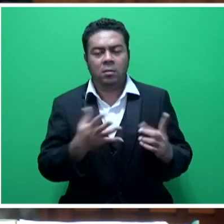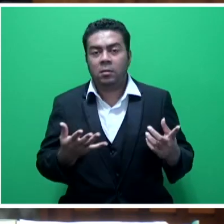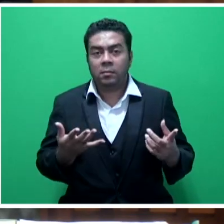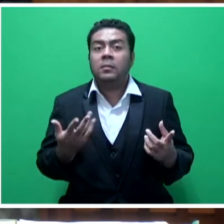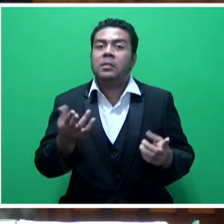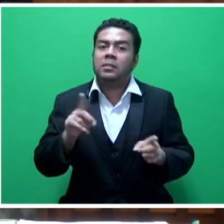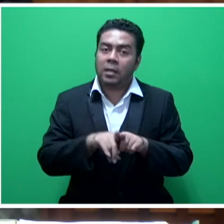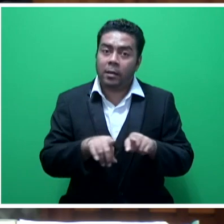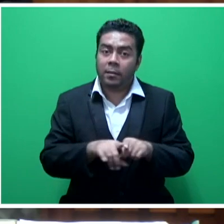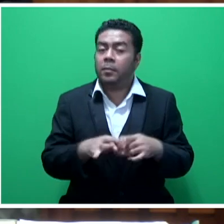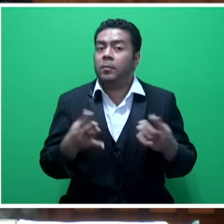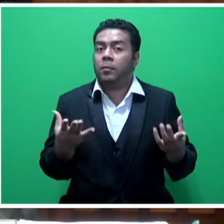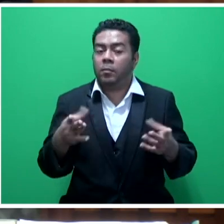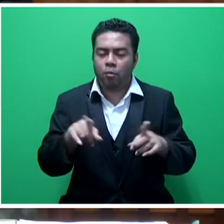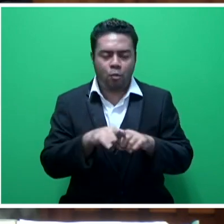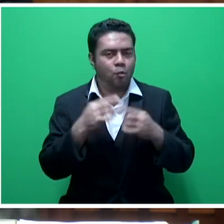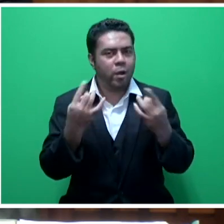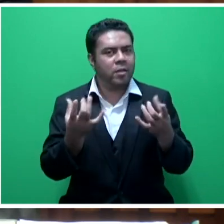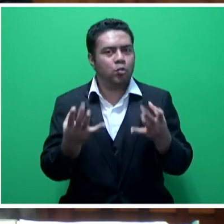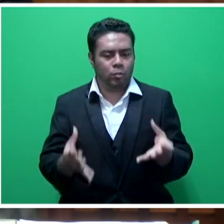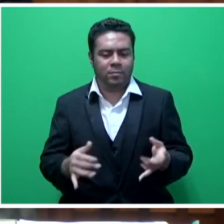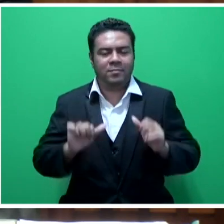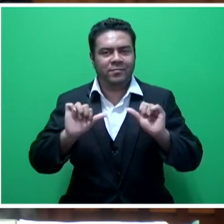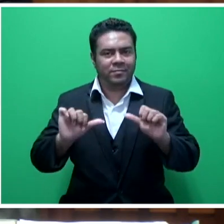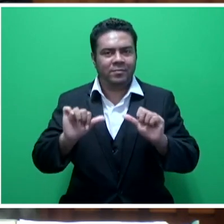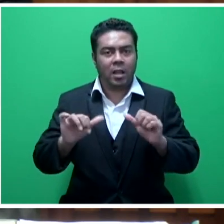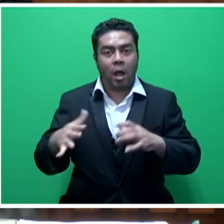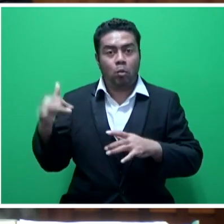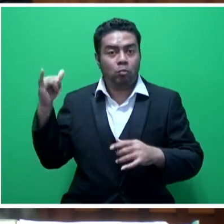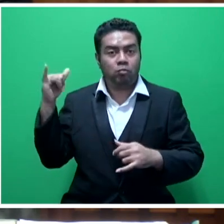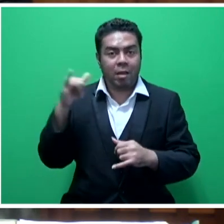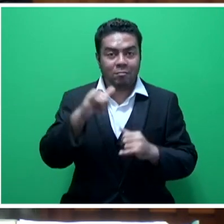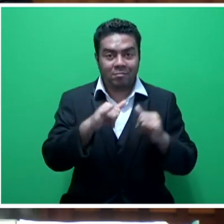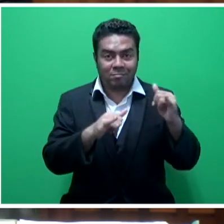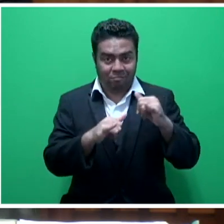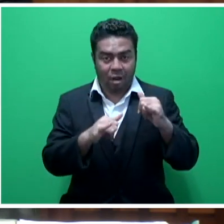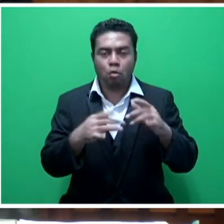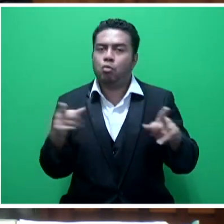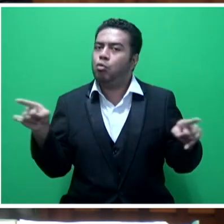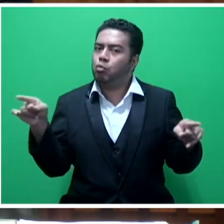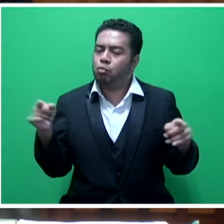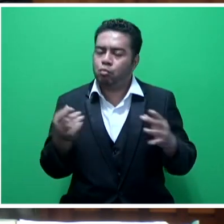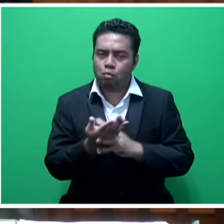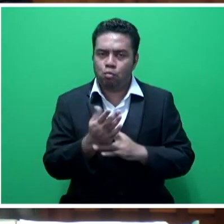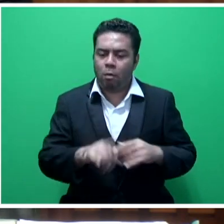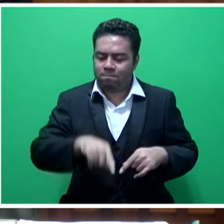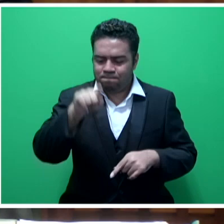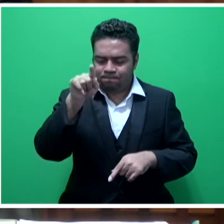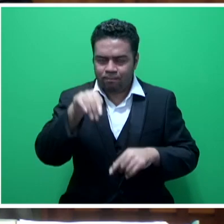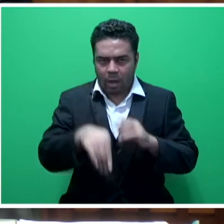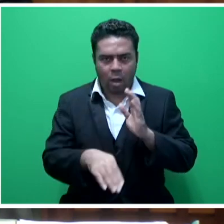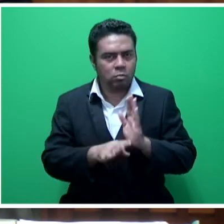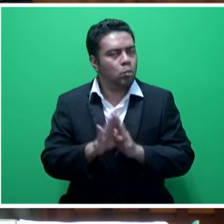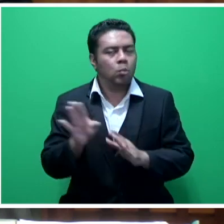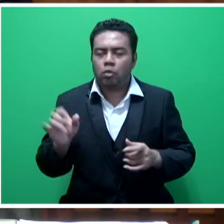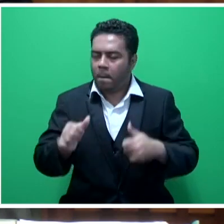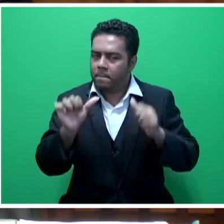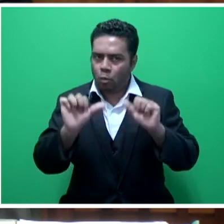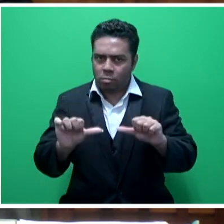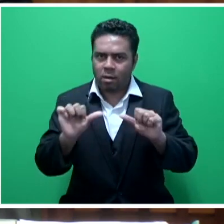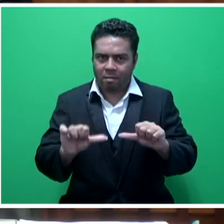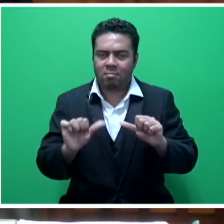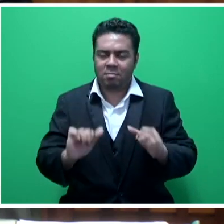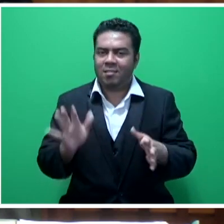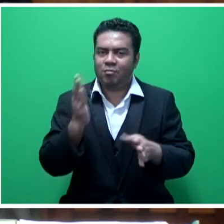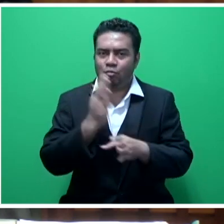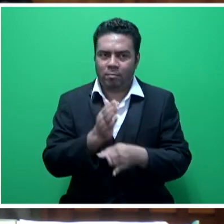front, ready to defend our carrier through thick and thin. We should all be doing everything possible to protect the future jobs it will bring